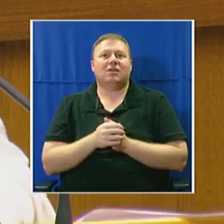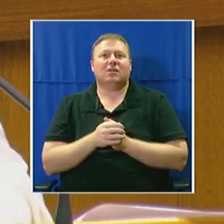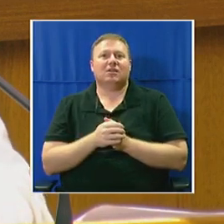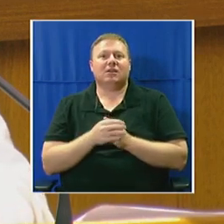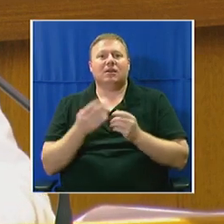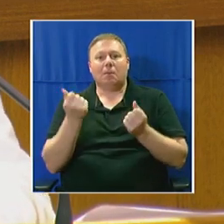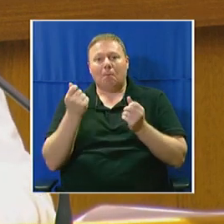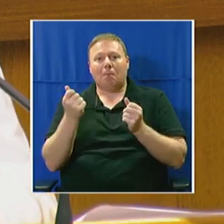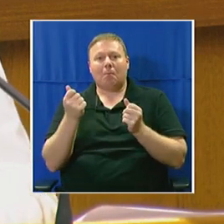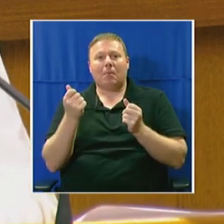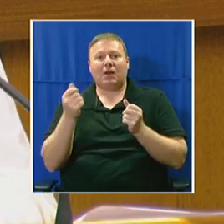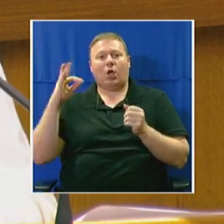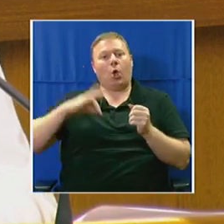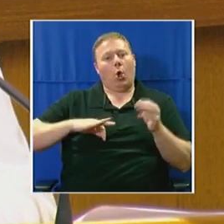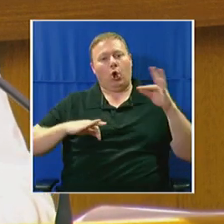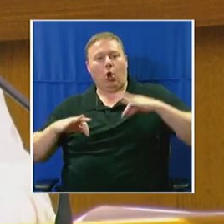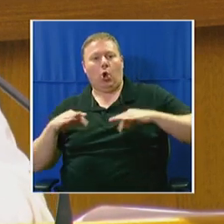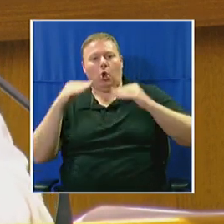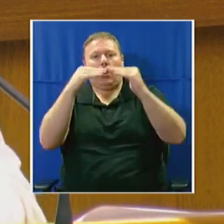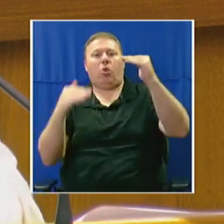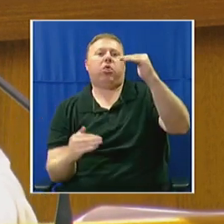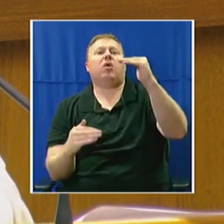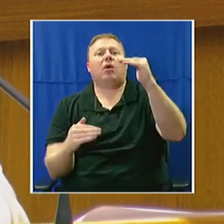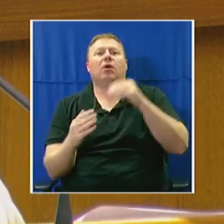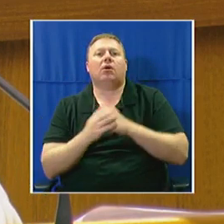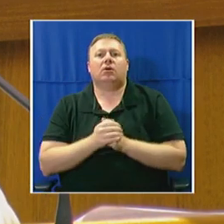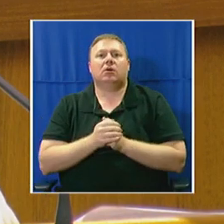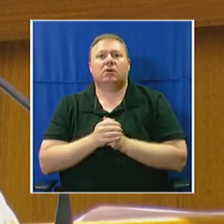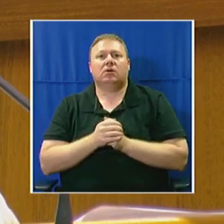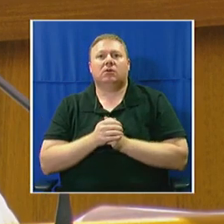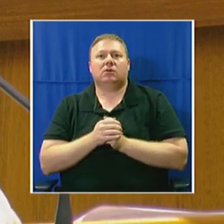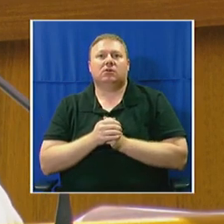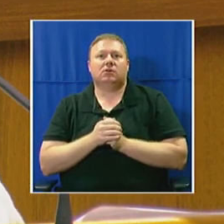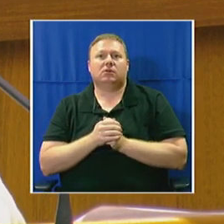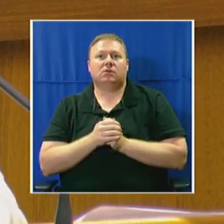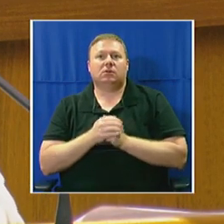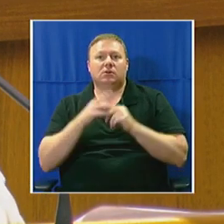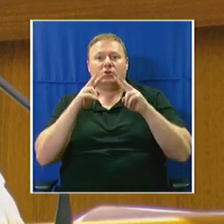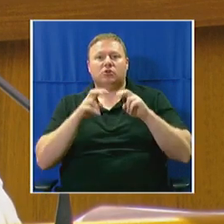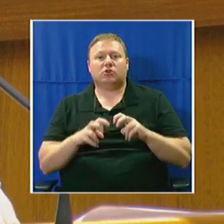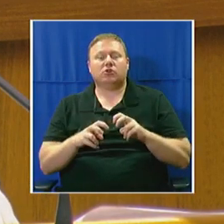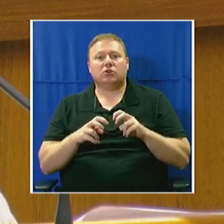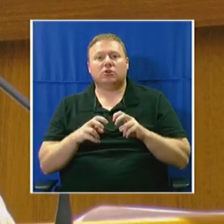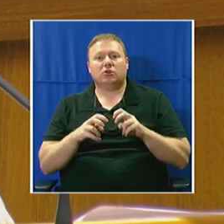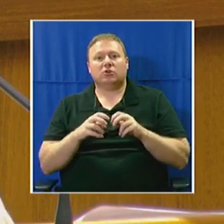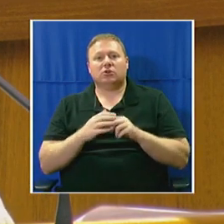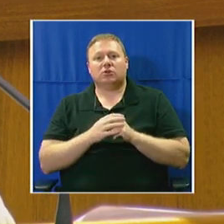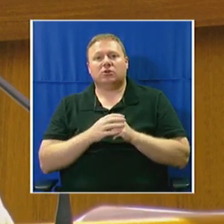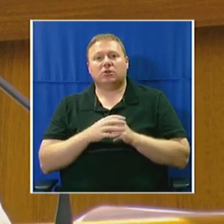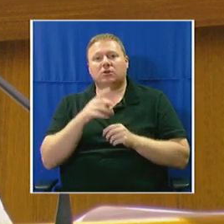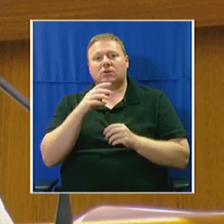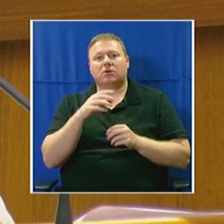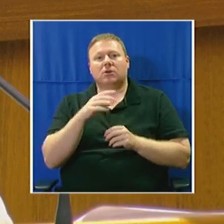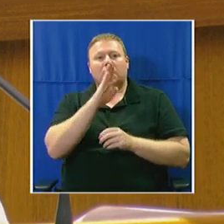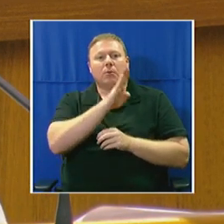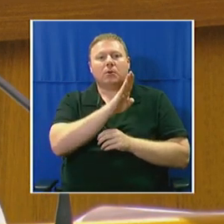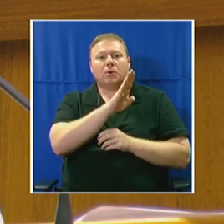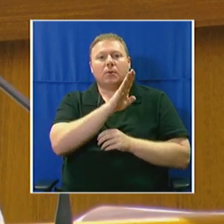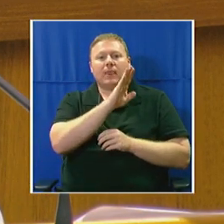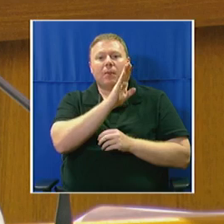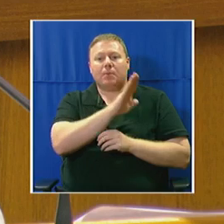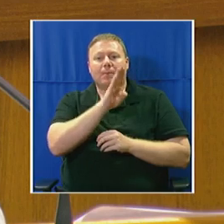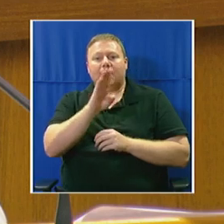inequality in addition the recent studies conducted by the triple be commission for 2017 and